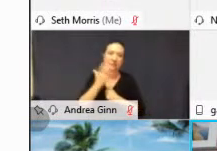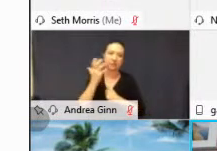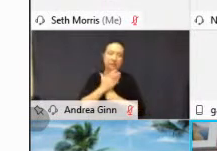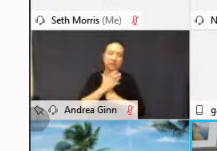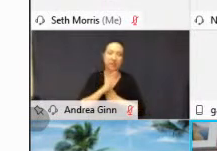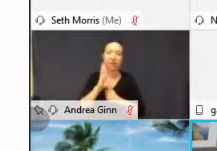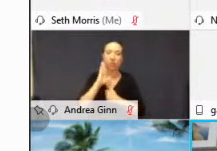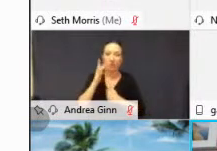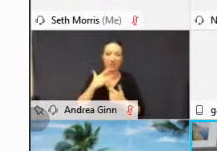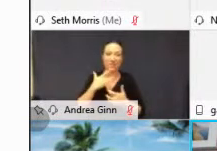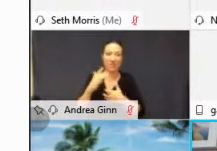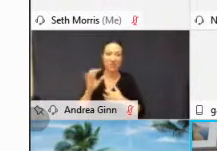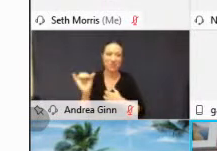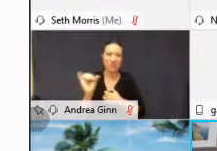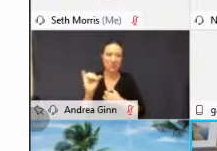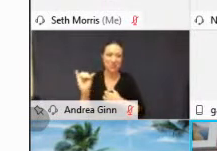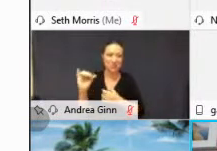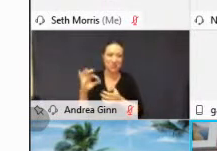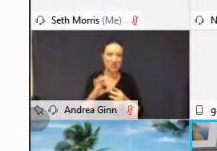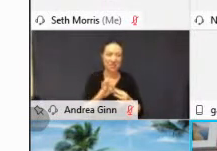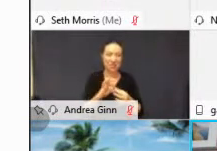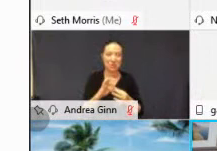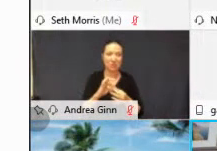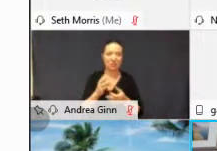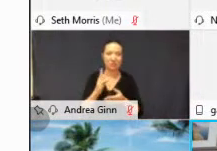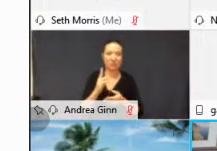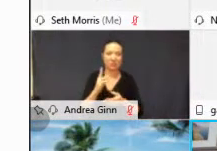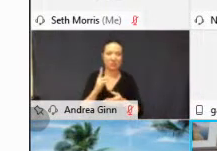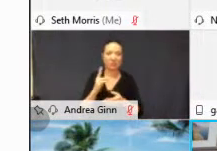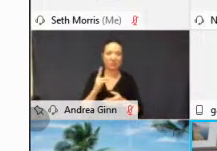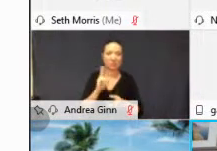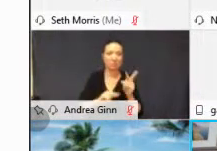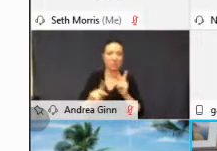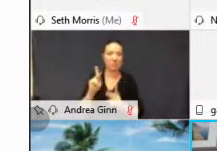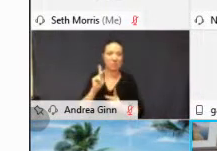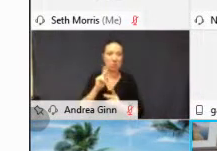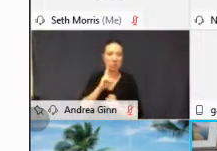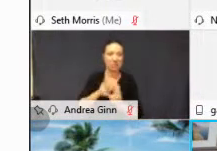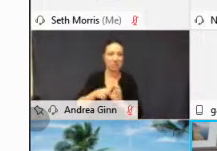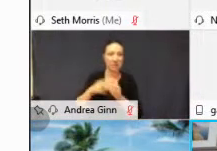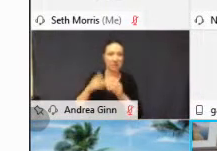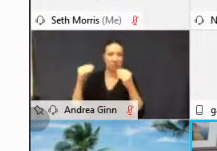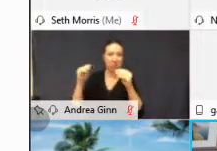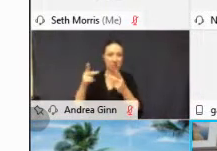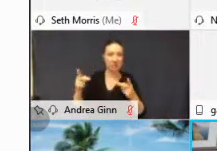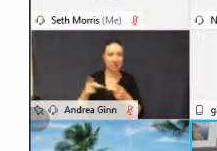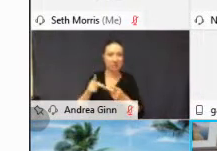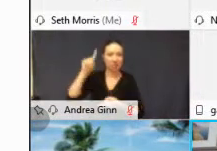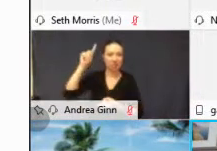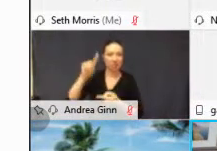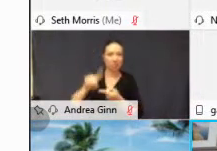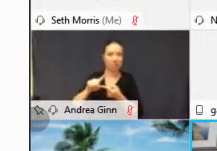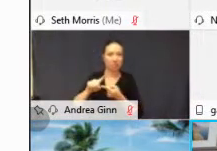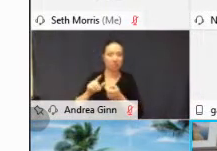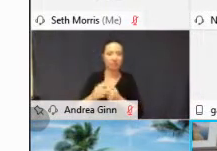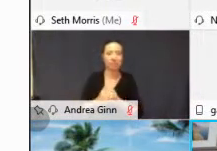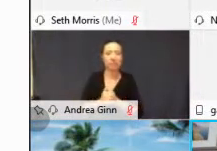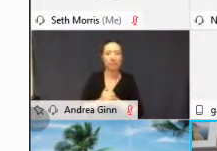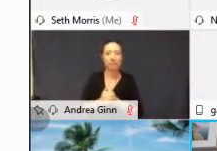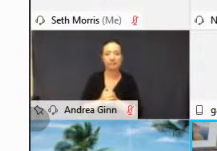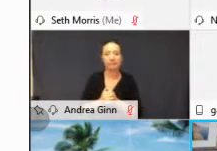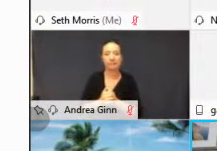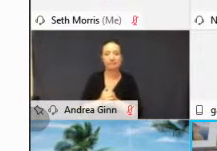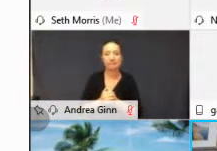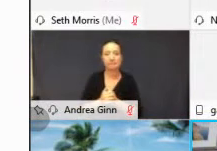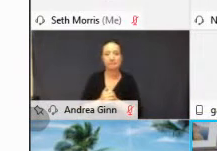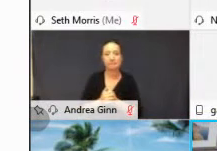concerned about reducing the exchange participation at a membership level of transitioning some of the